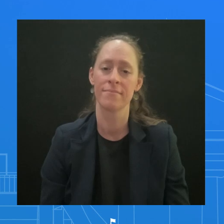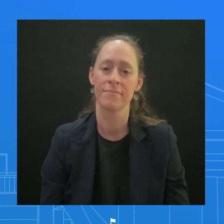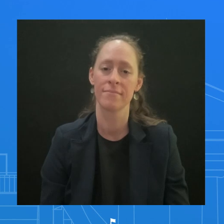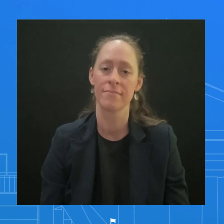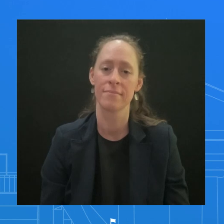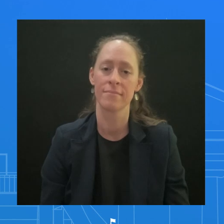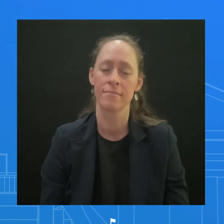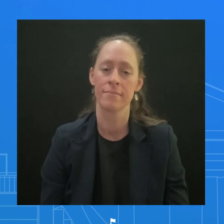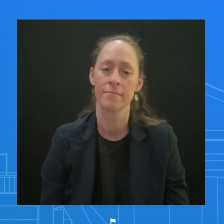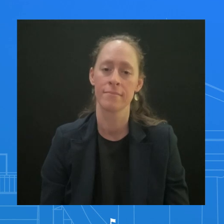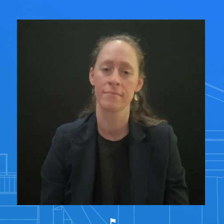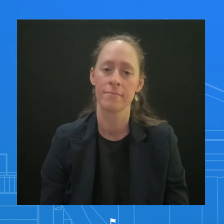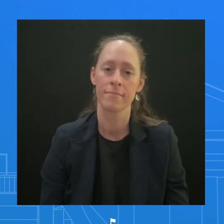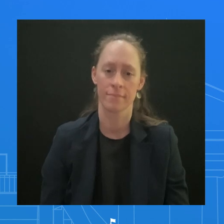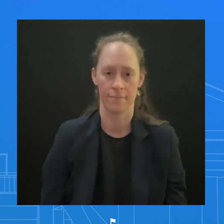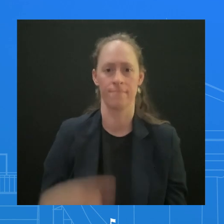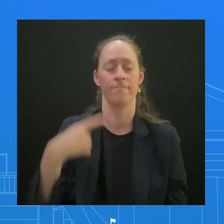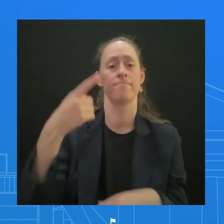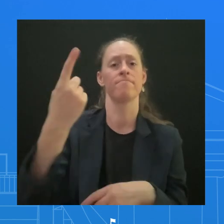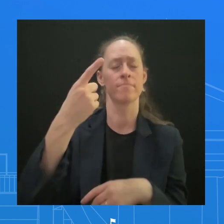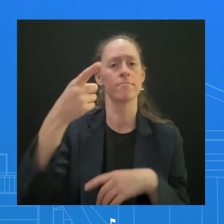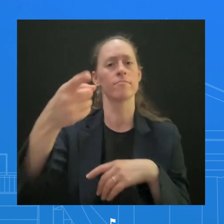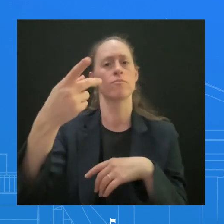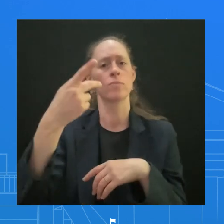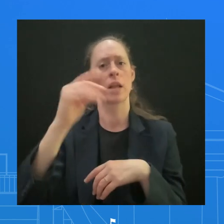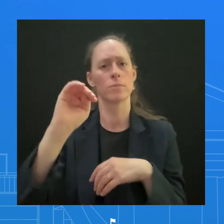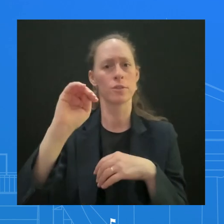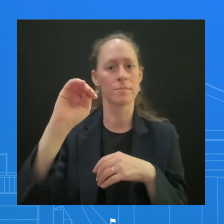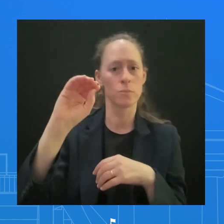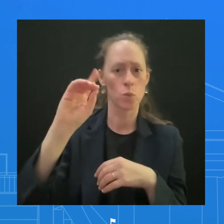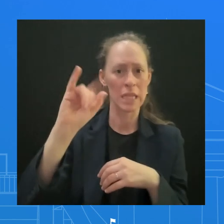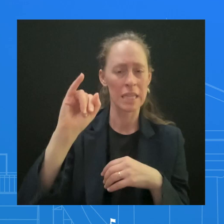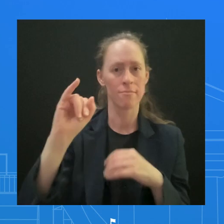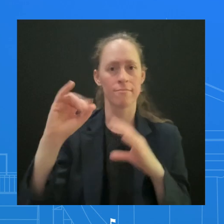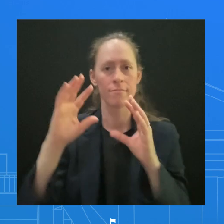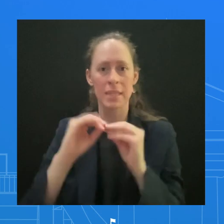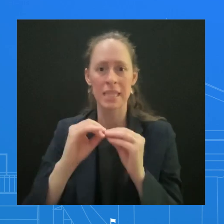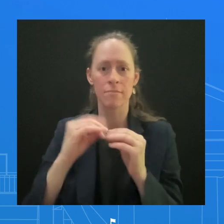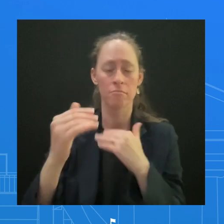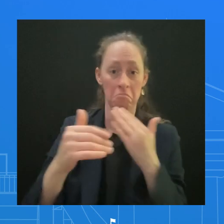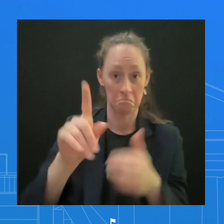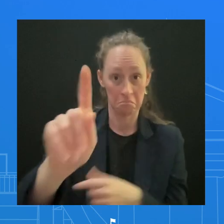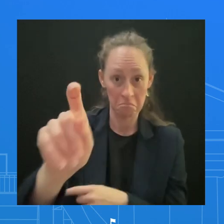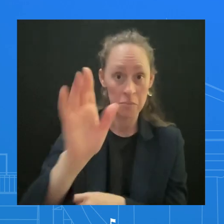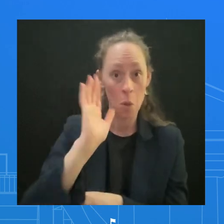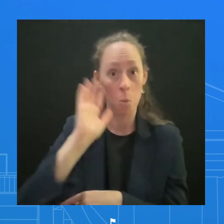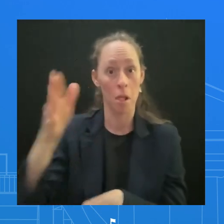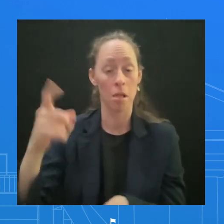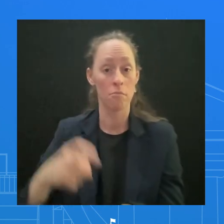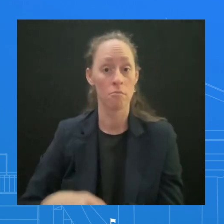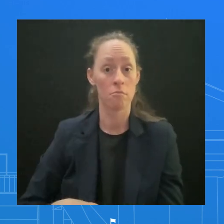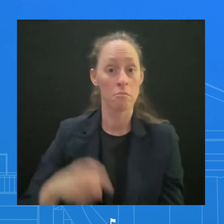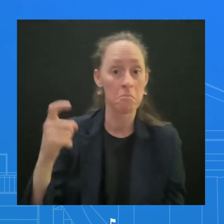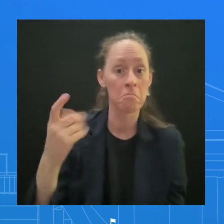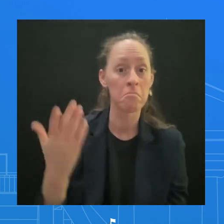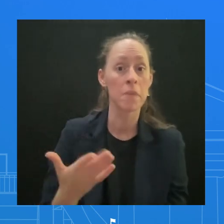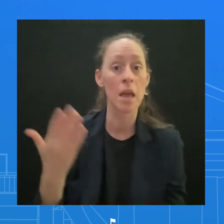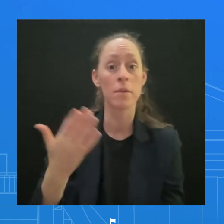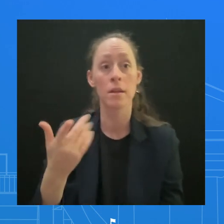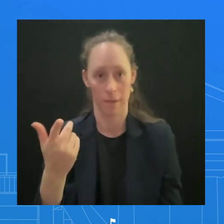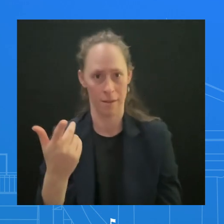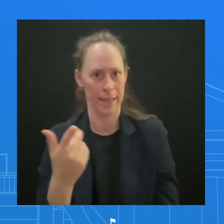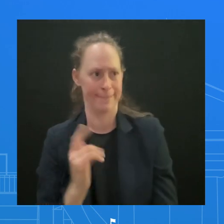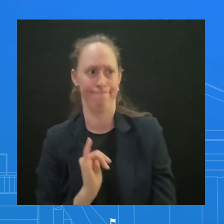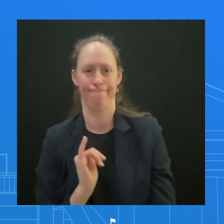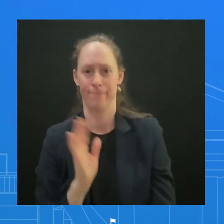Russian oil, and to what extent did that come up in their conversation? India has to make its own choices about oil purchases,